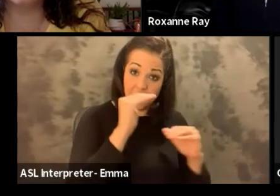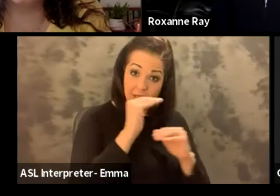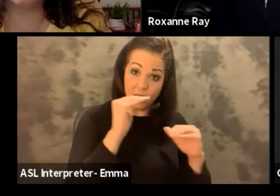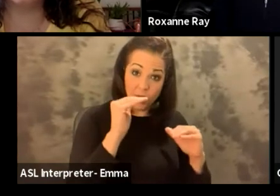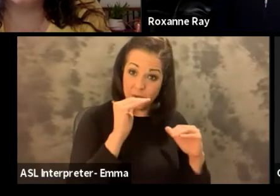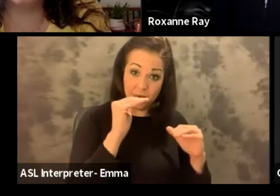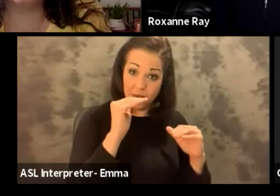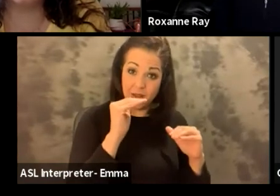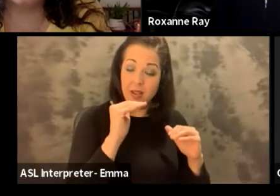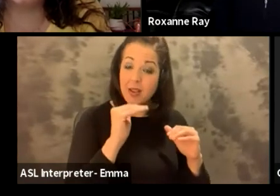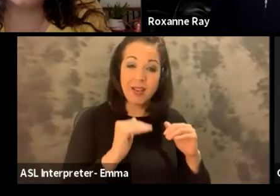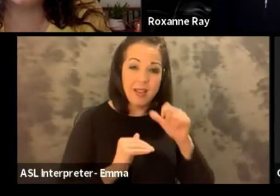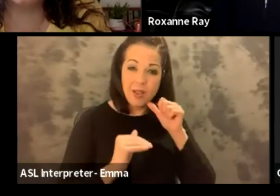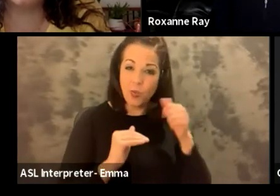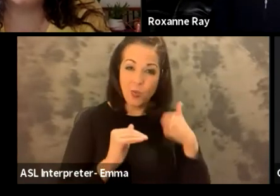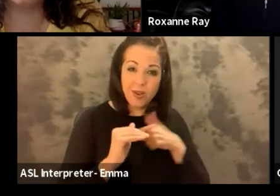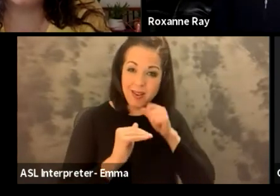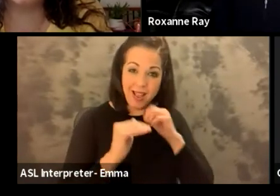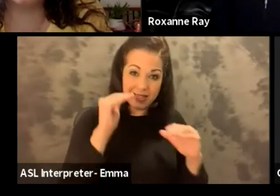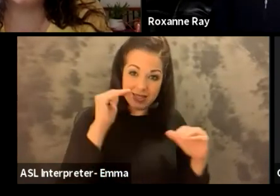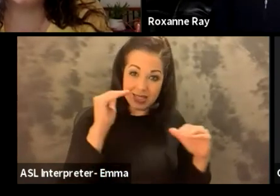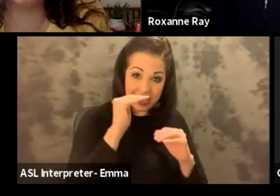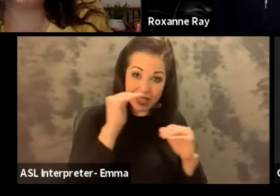or we're not on equal footing,